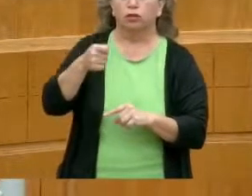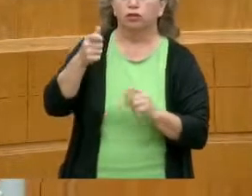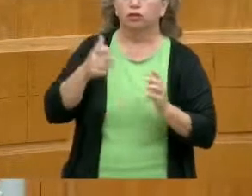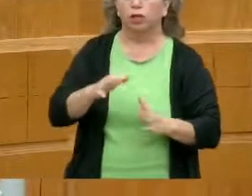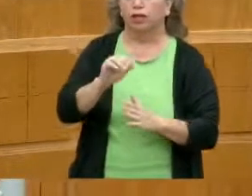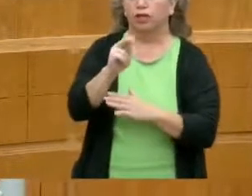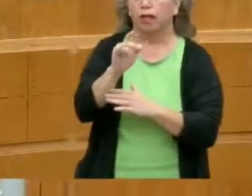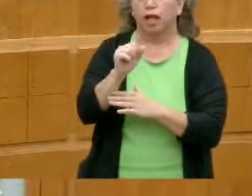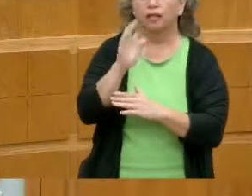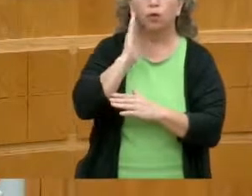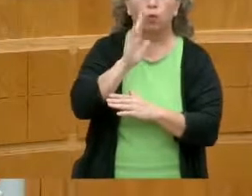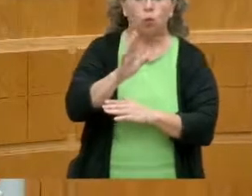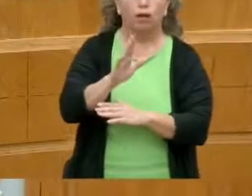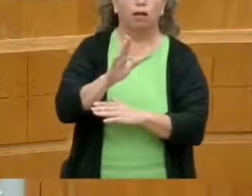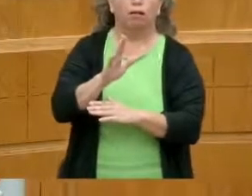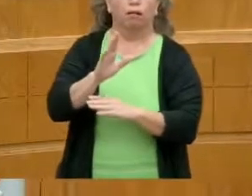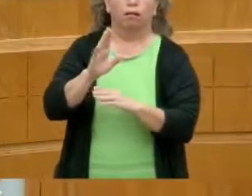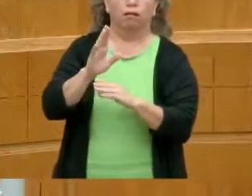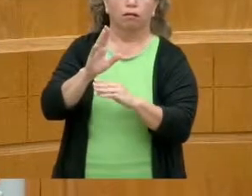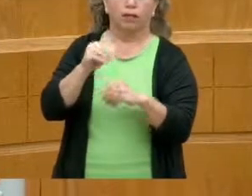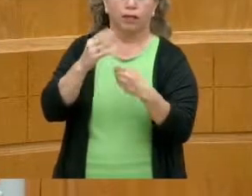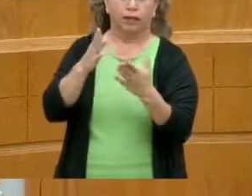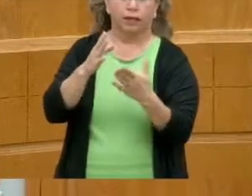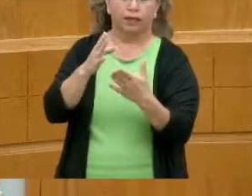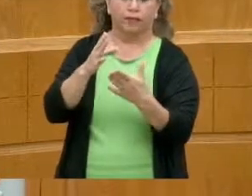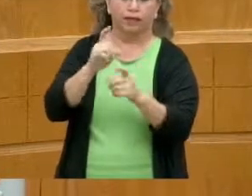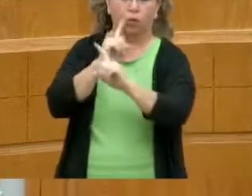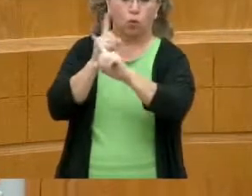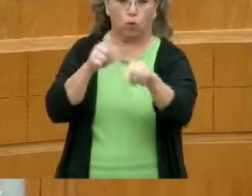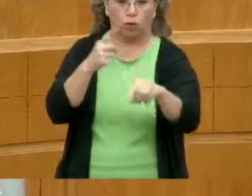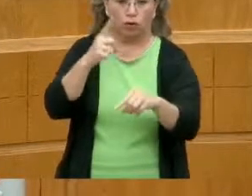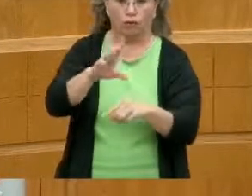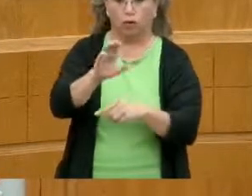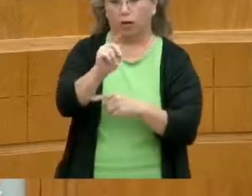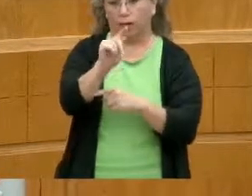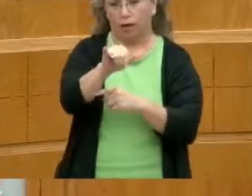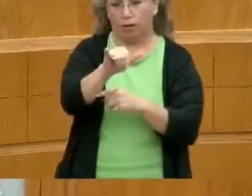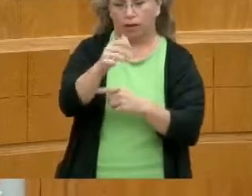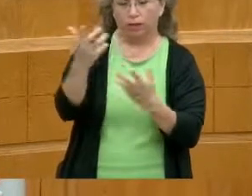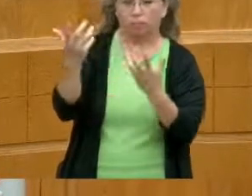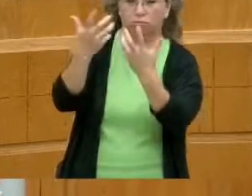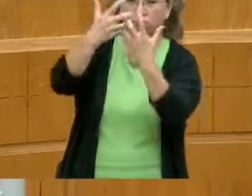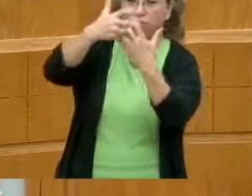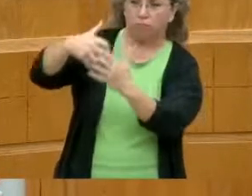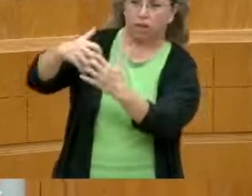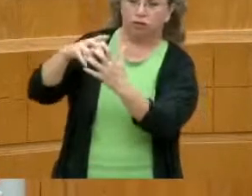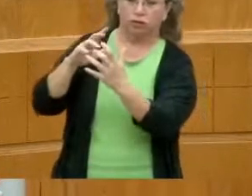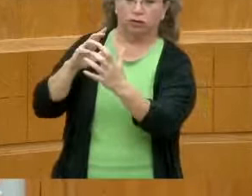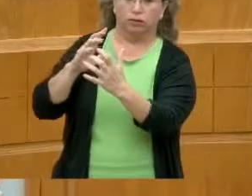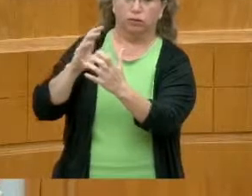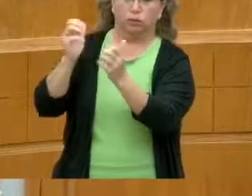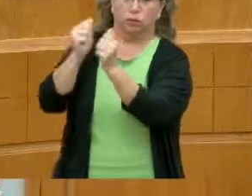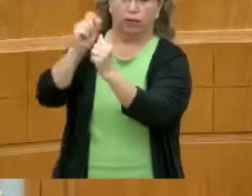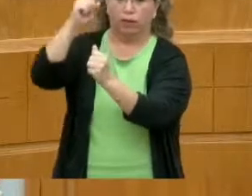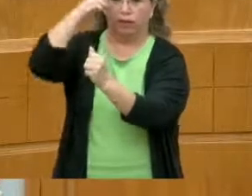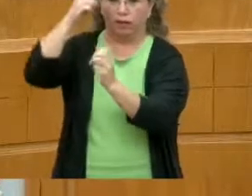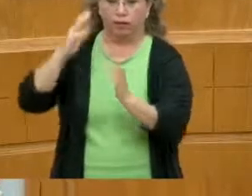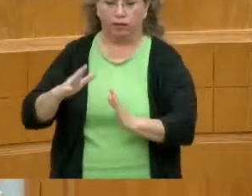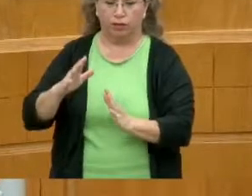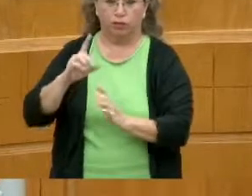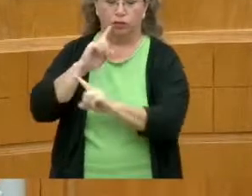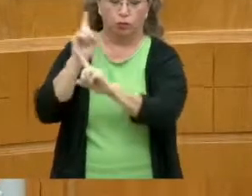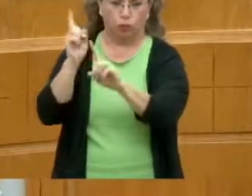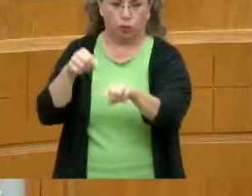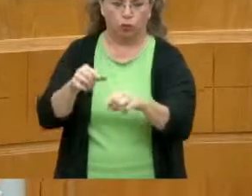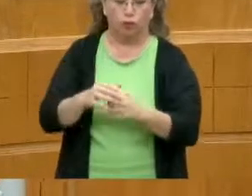Judge Canales will be issuing an executive order for the county, aligning our guidelines with the governor's orders, right? They have an order